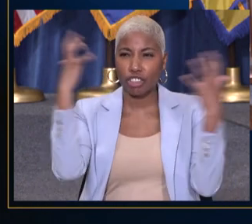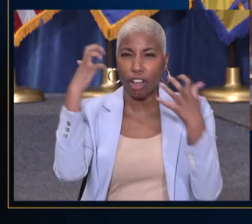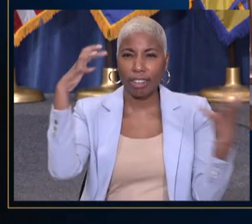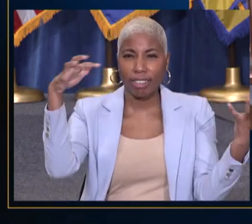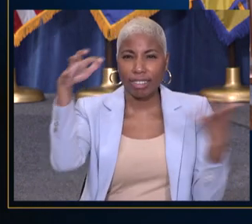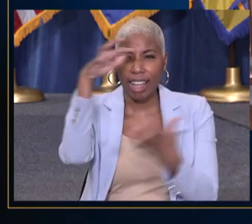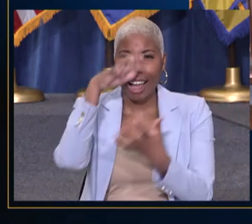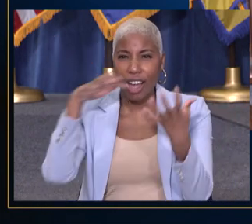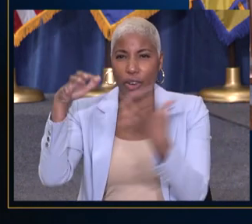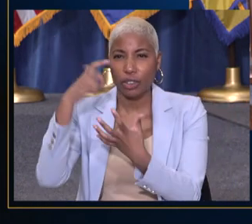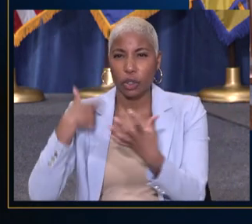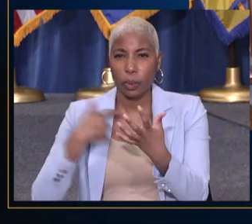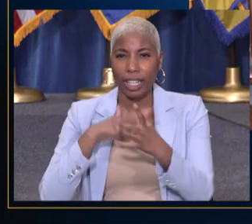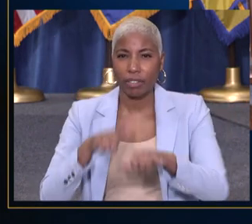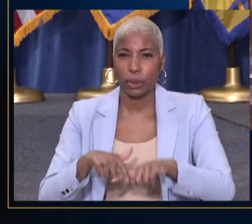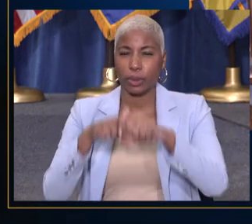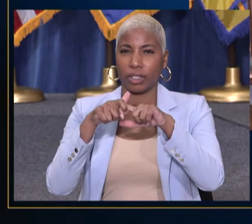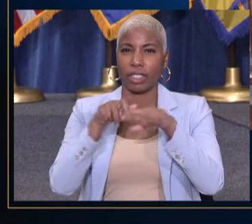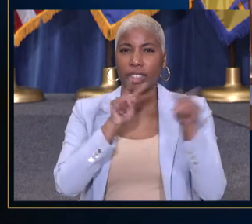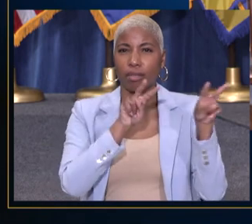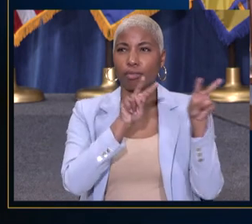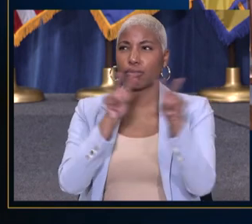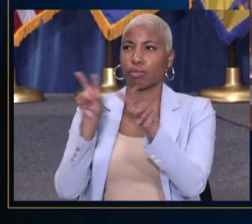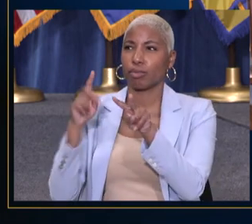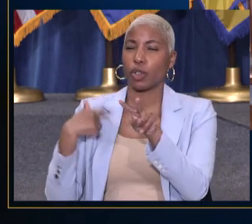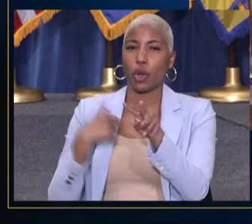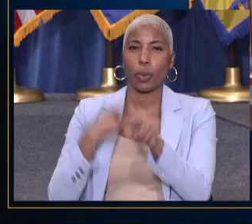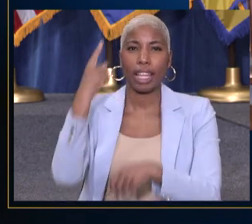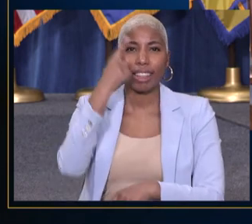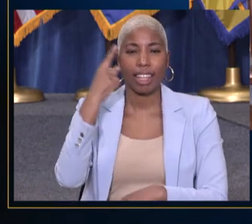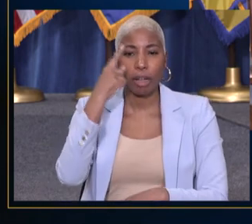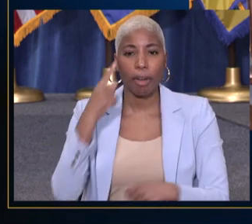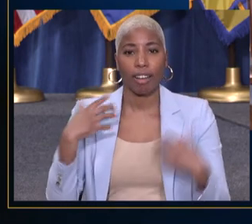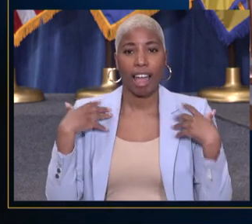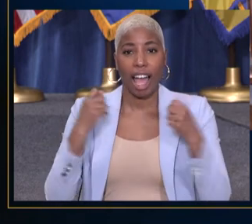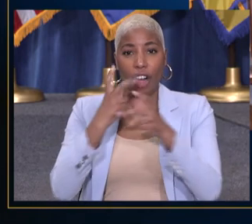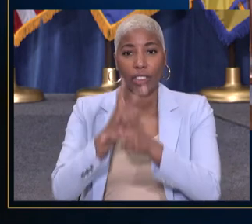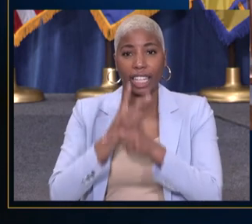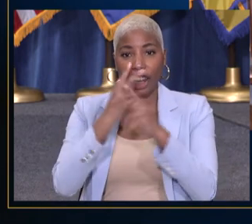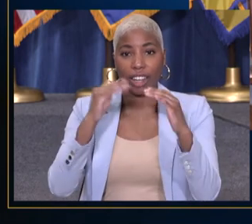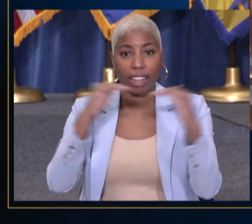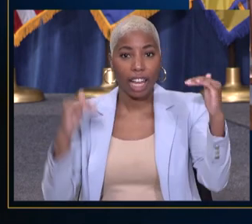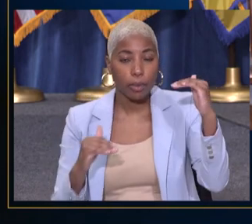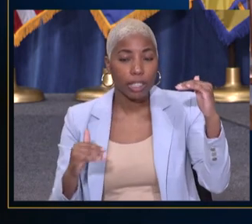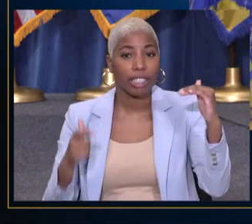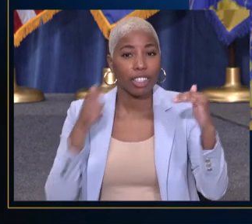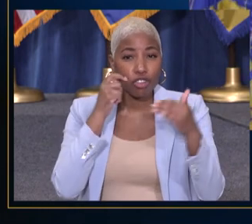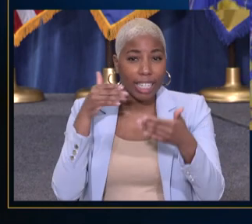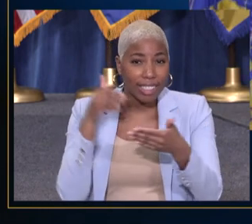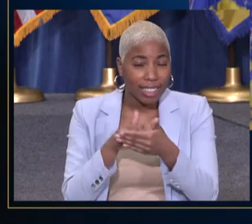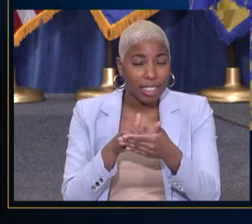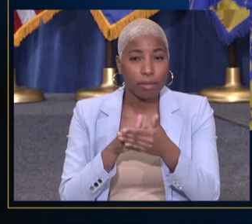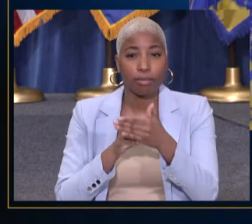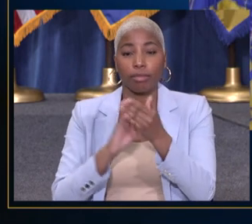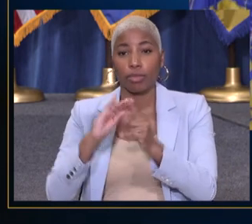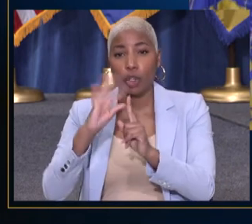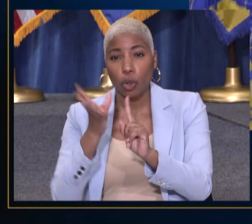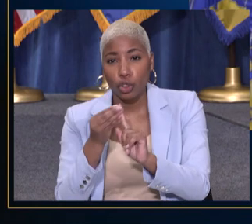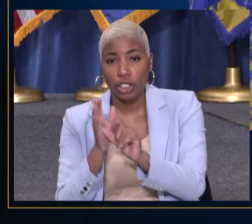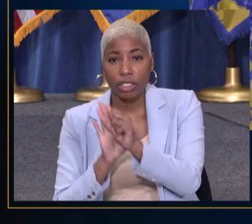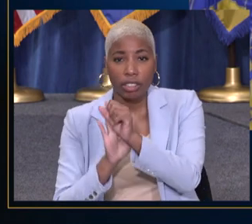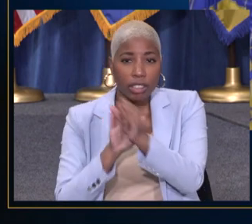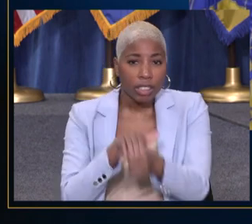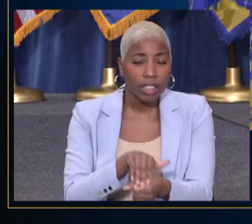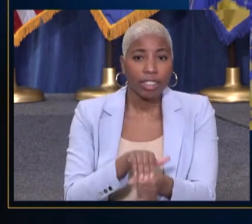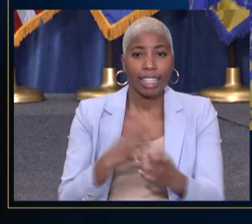as we deal with the reality of healthcare inequities and racism and cultural incompetency and lack of cultural